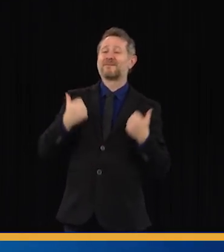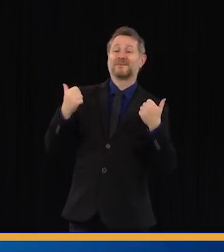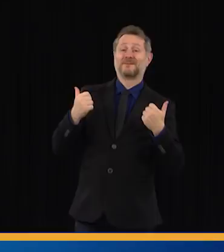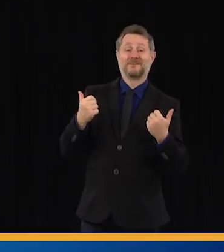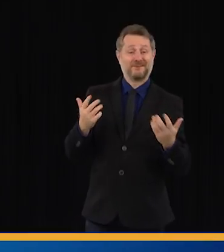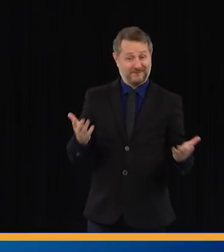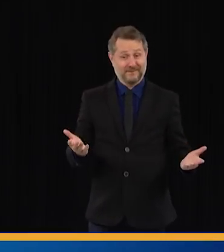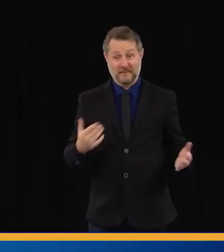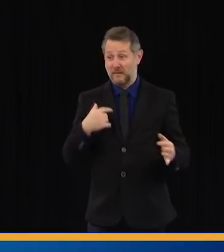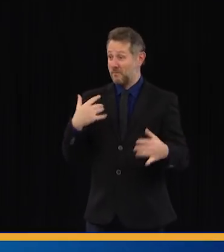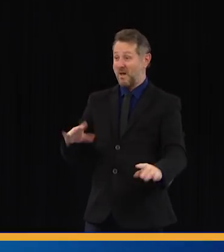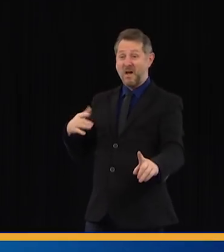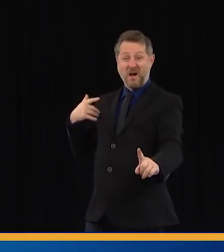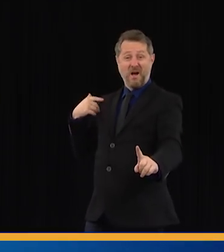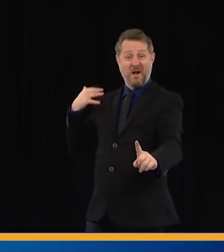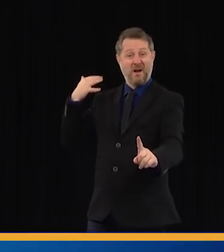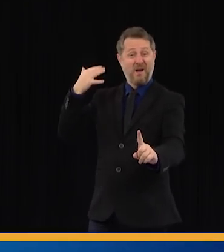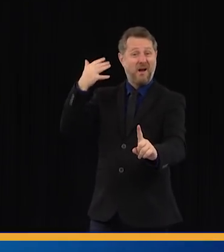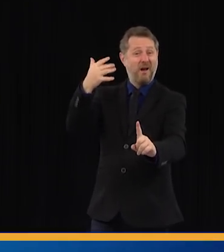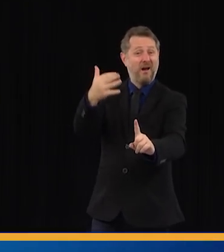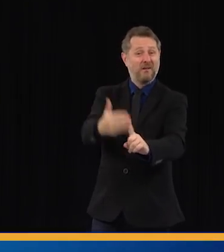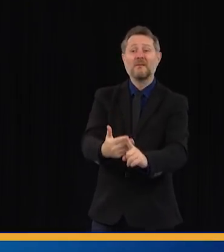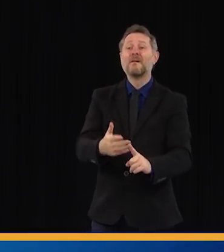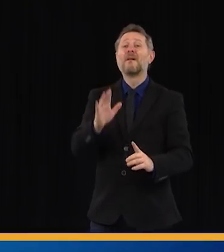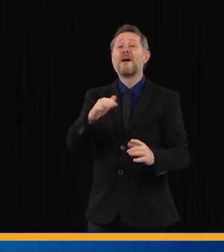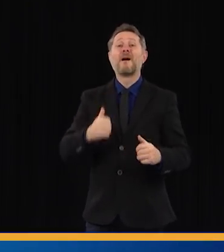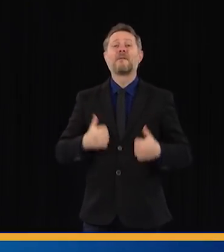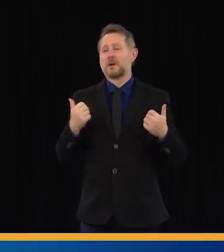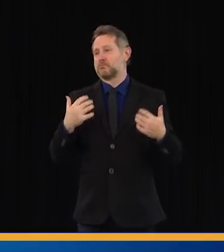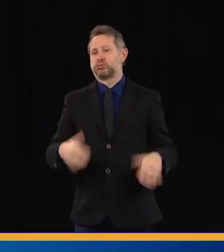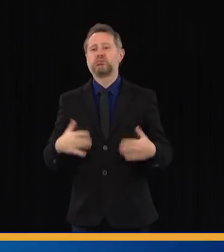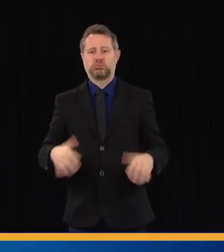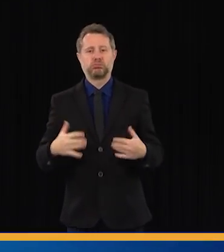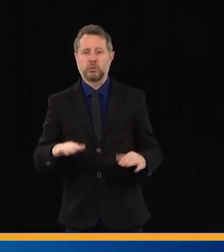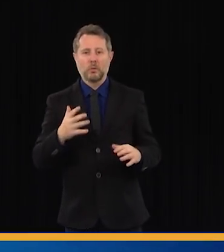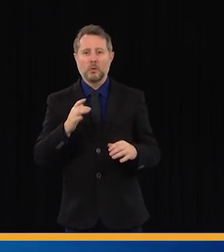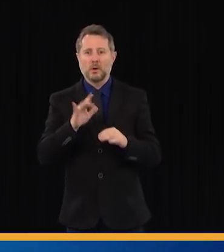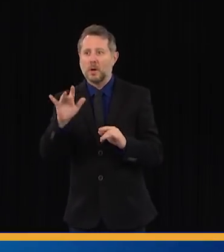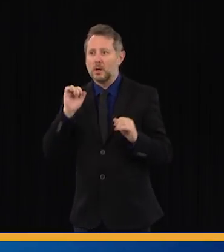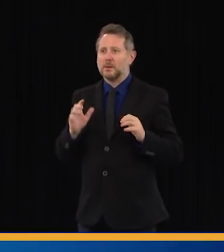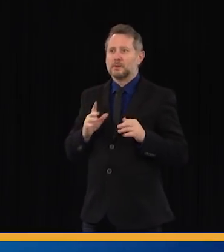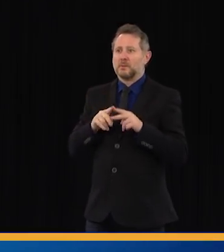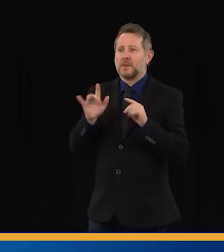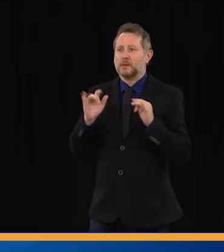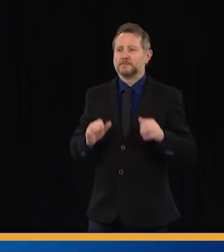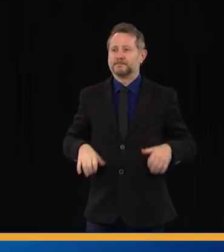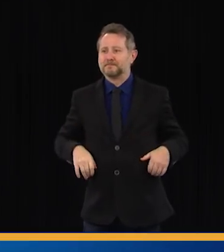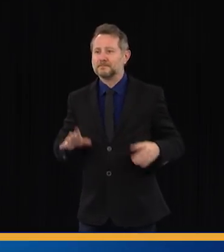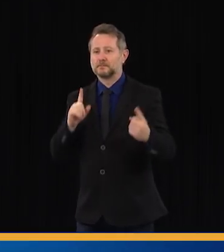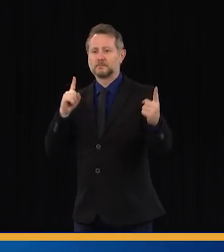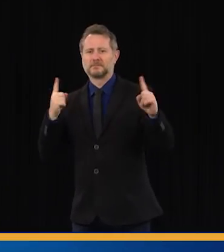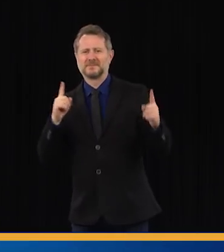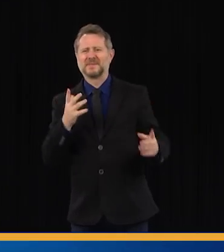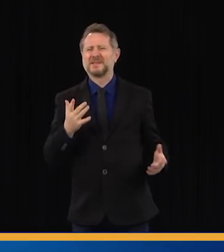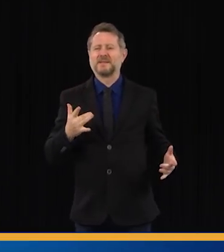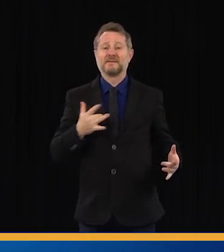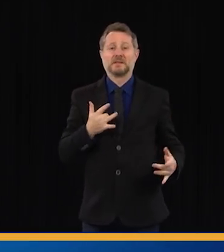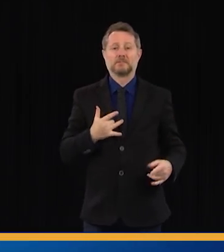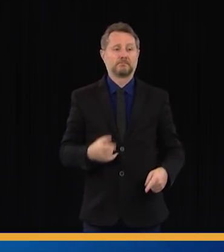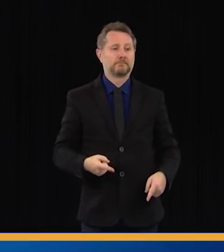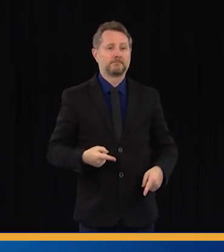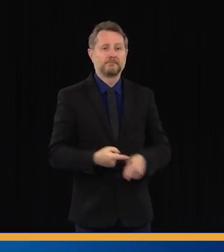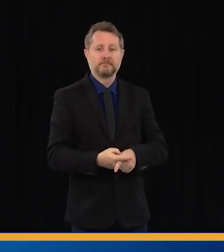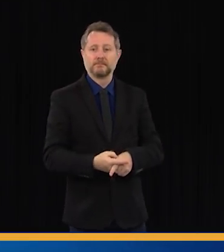disorienting, frightening place. I'm afraid to touch people. This is it violates the